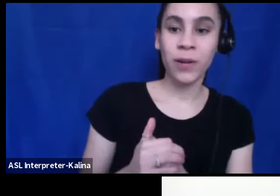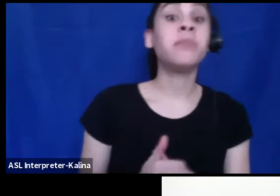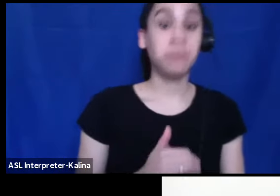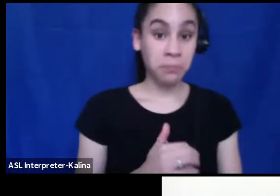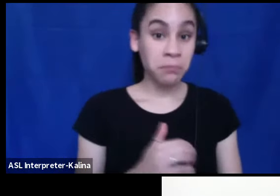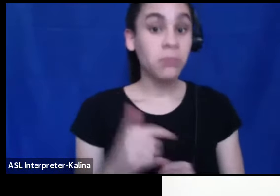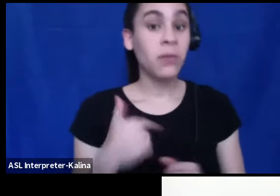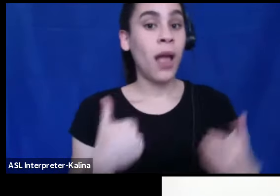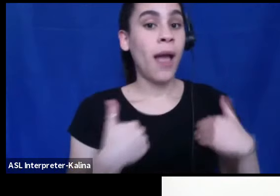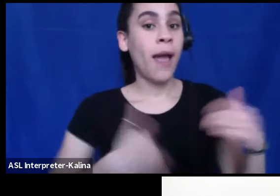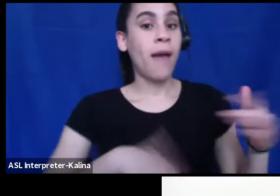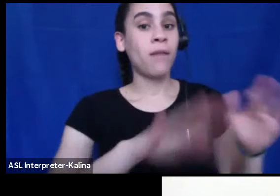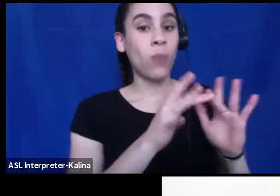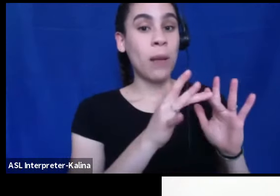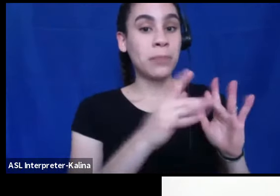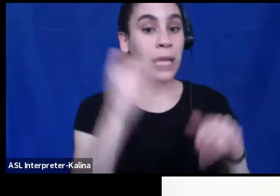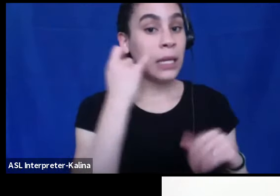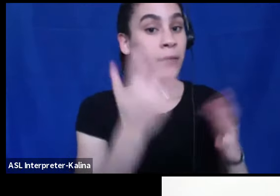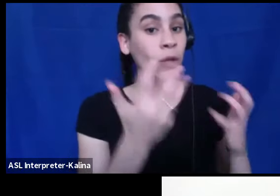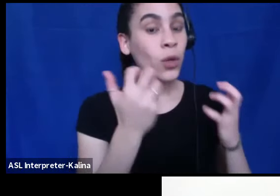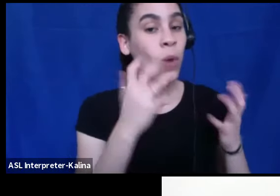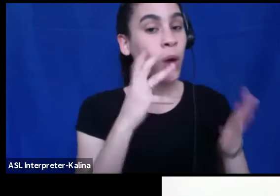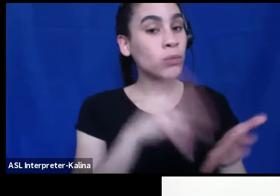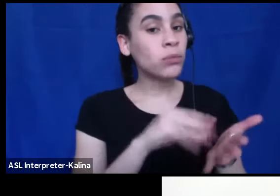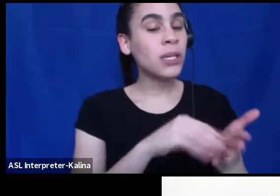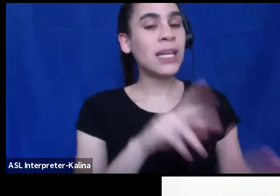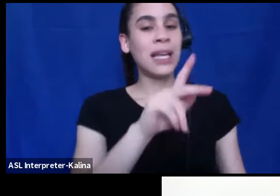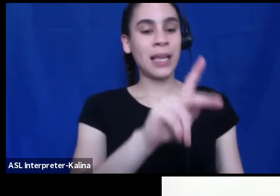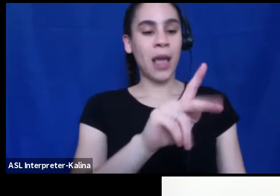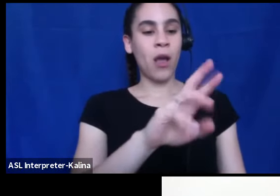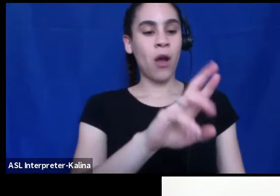if anyone wants to check it out. It's